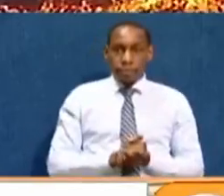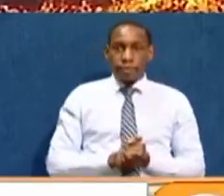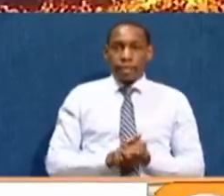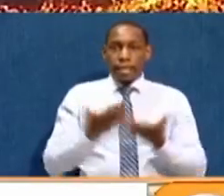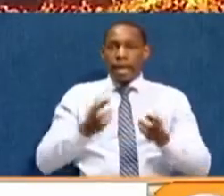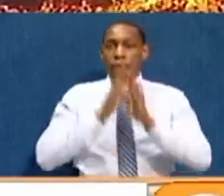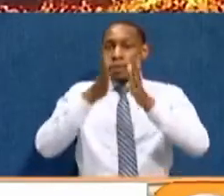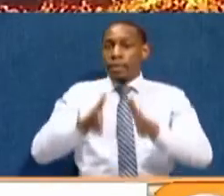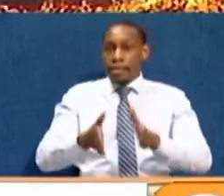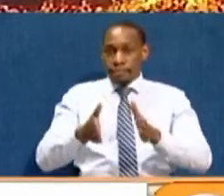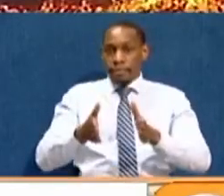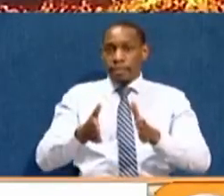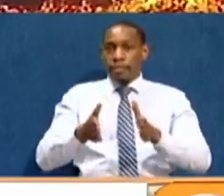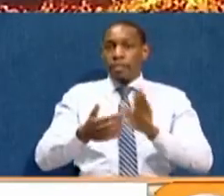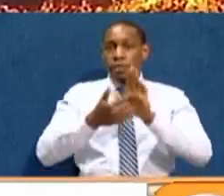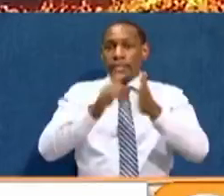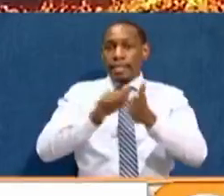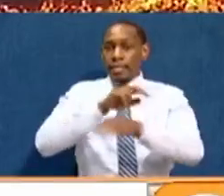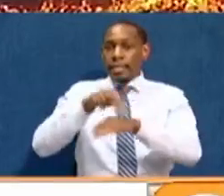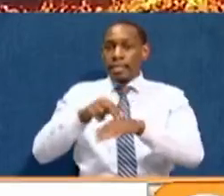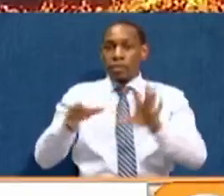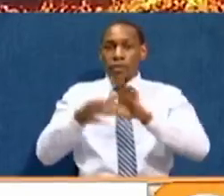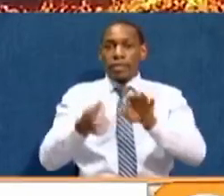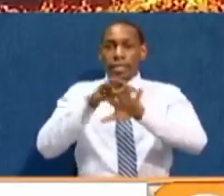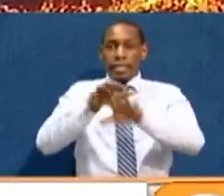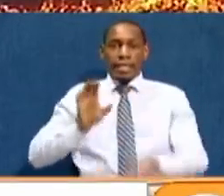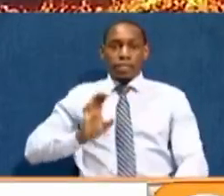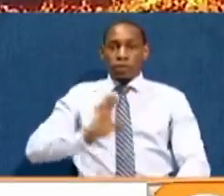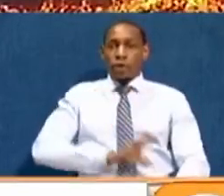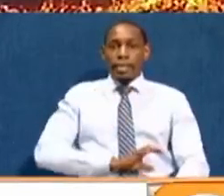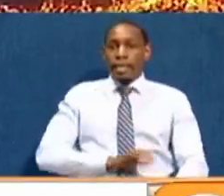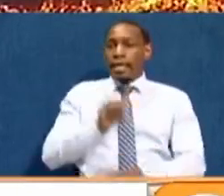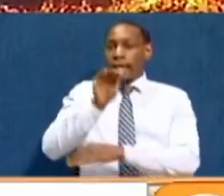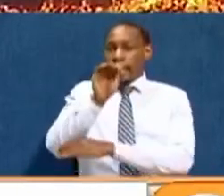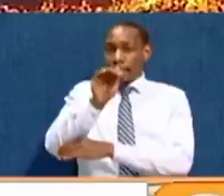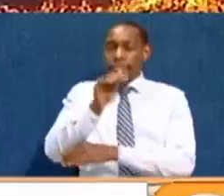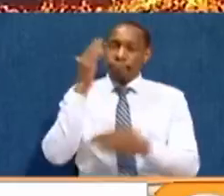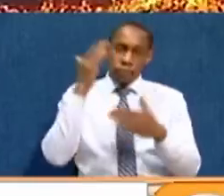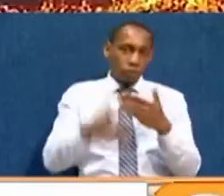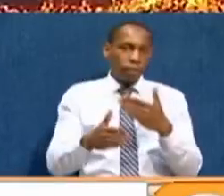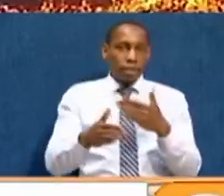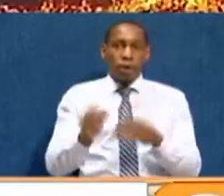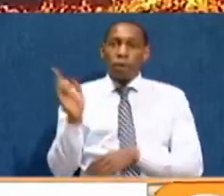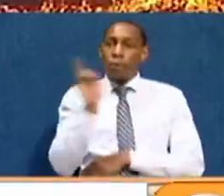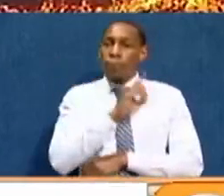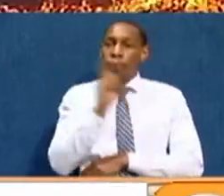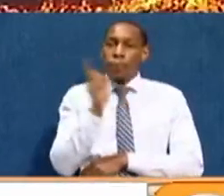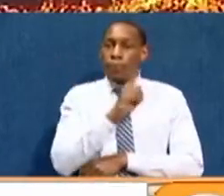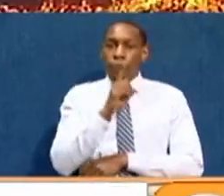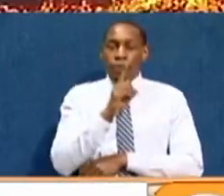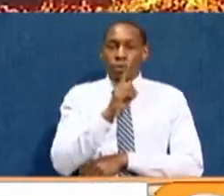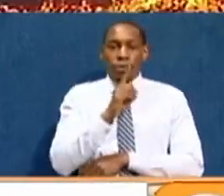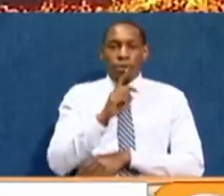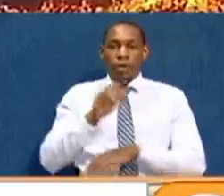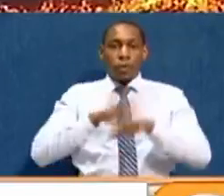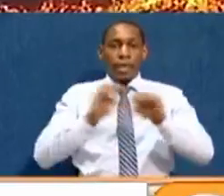As our very own Chemutai Goin reports, the National Cohesion and Integration Commission has called for a stop to the divisive and